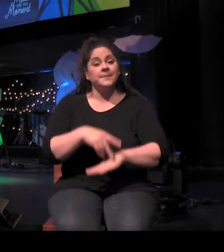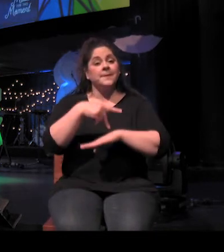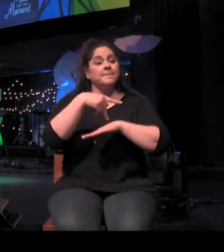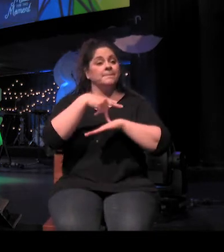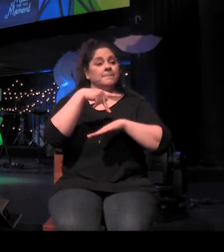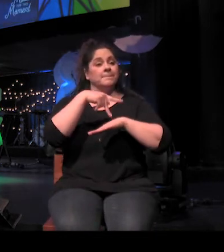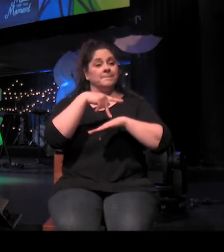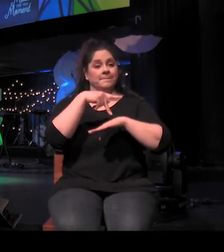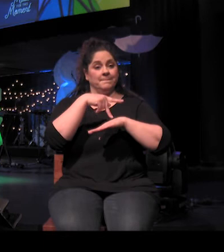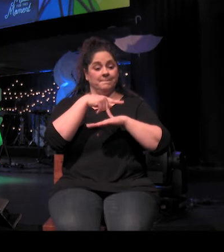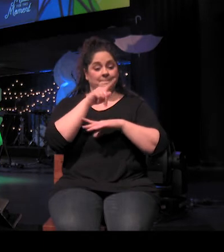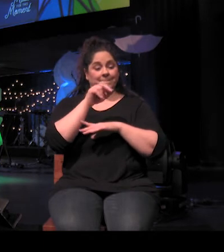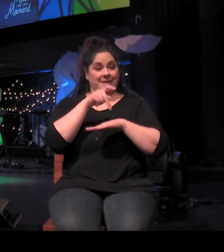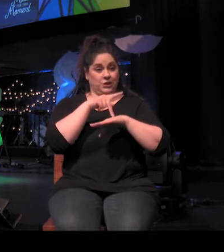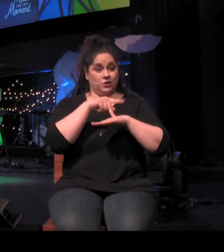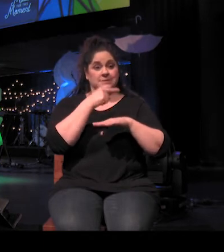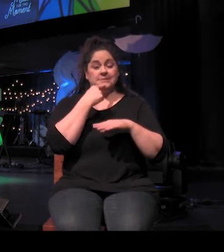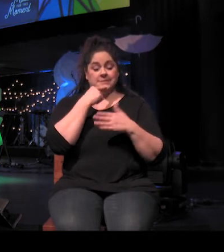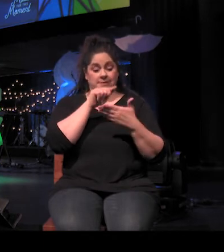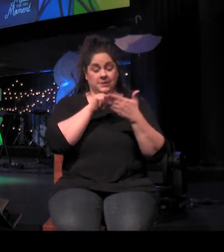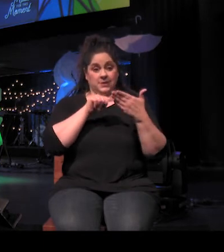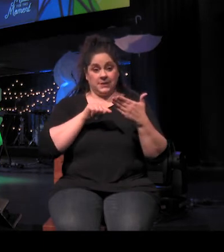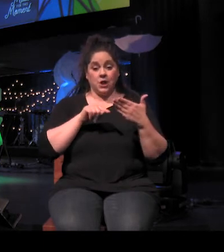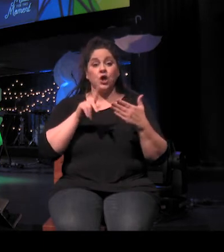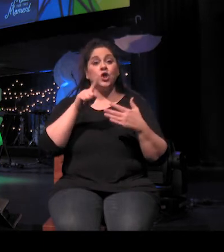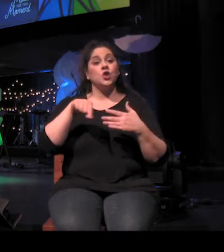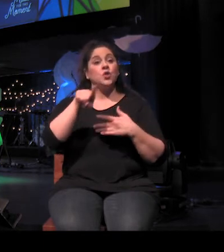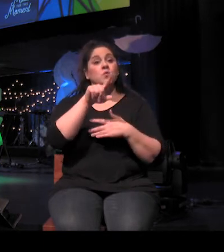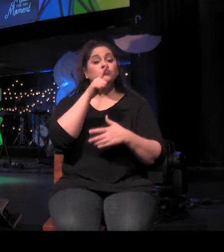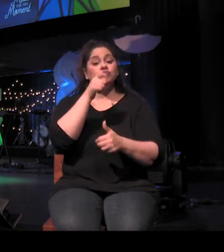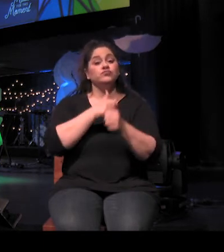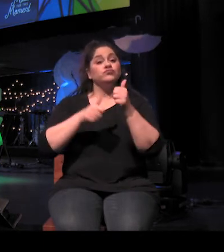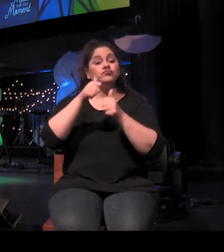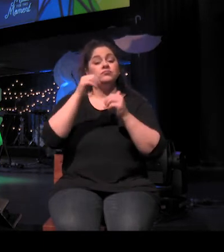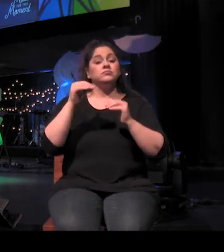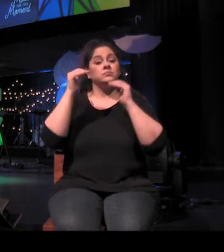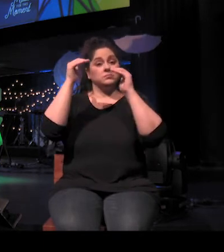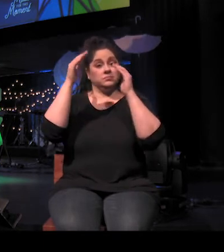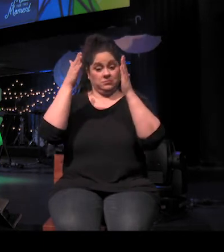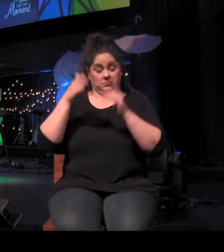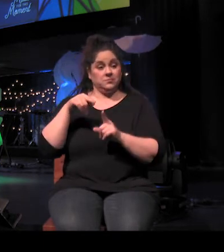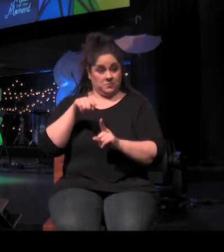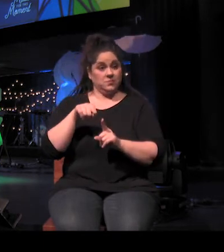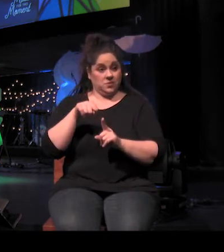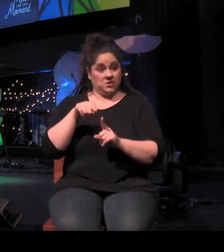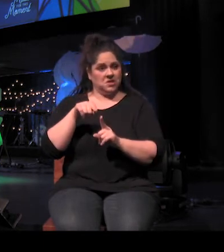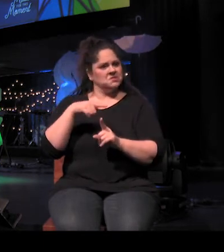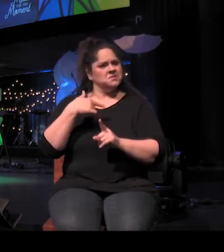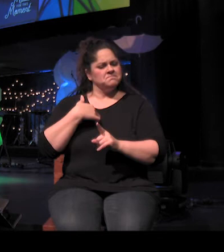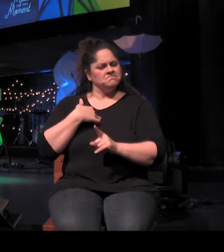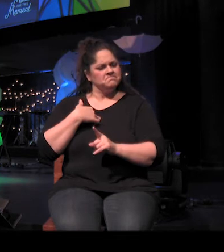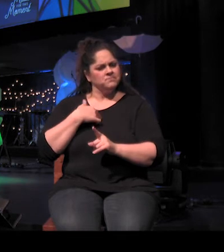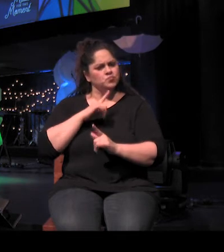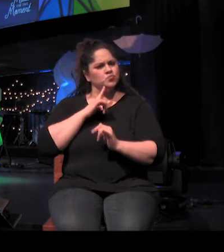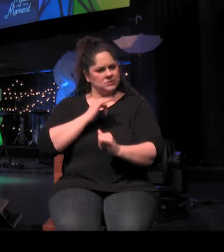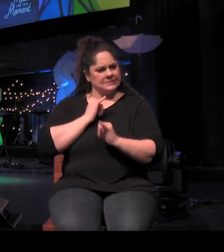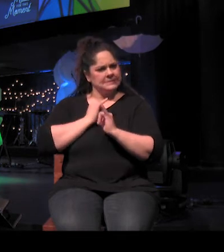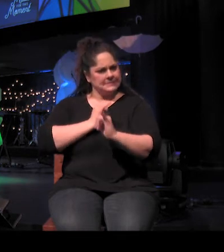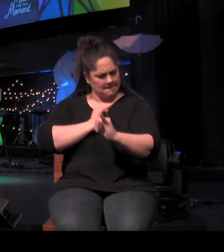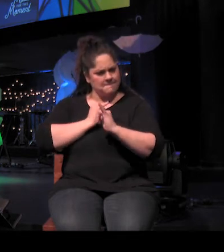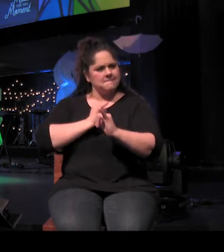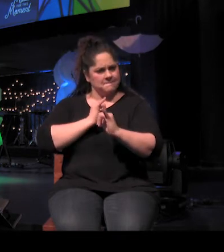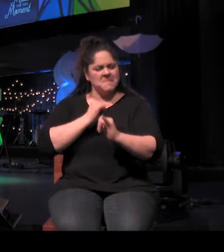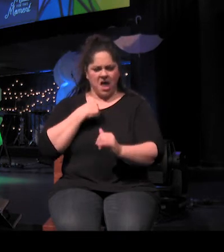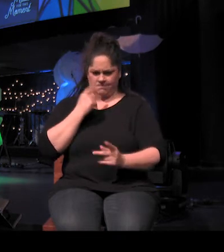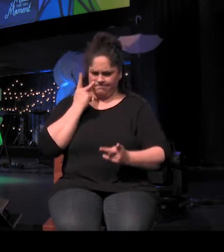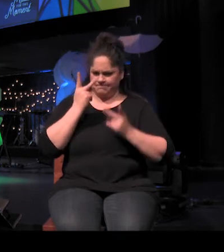a word to you who are elders in the churches. I too am an elder and a witness to the sufferings of Christ,